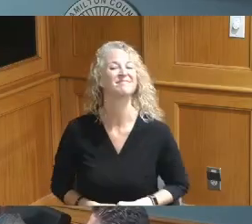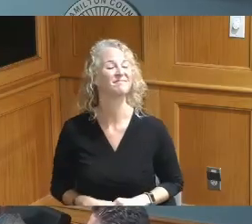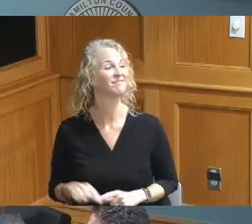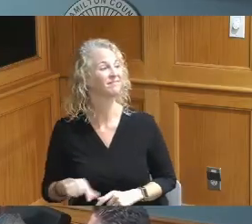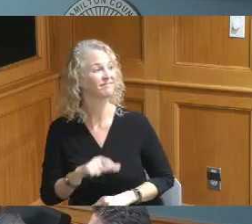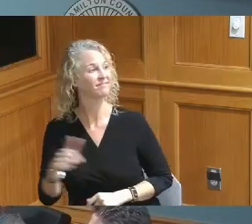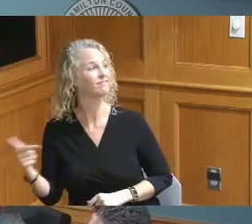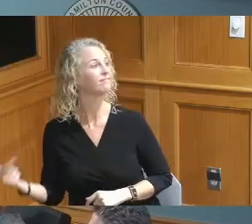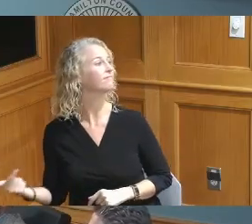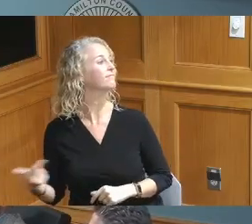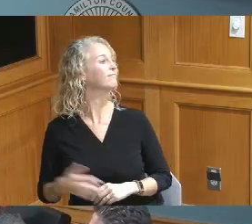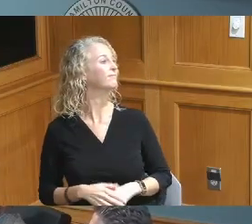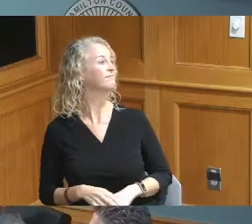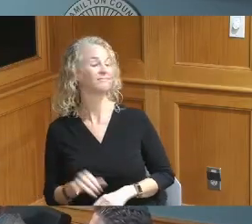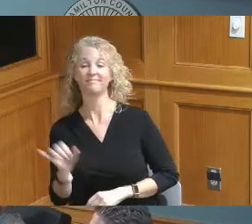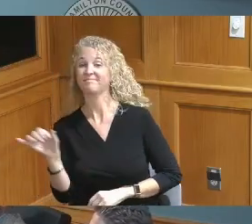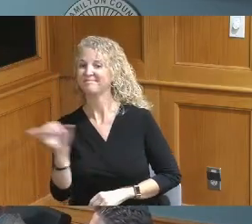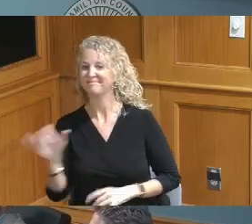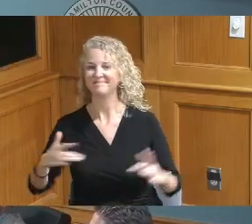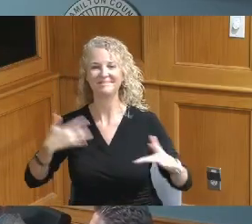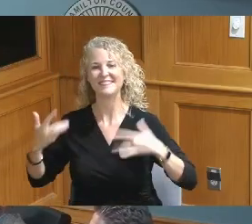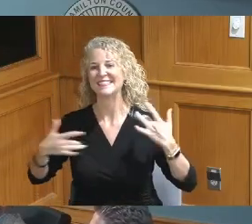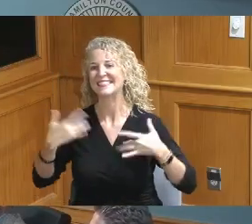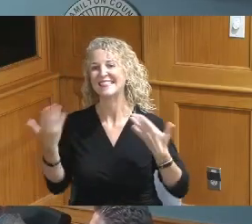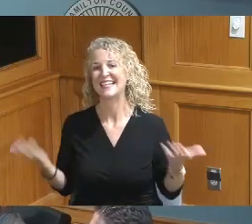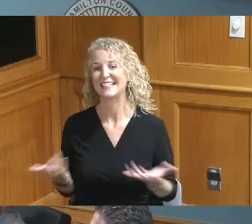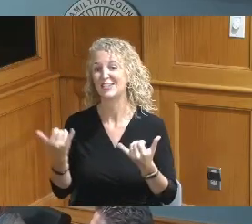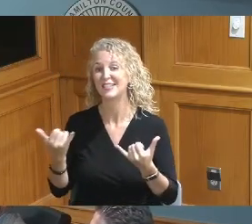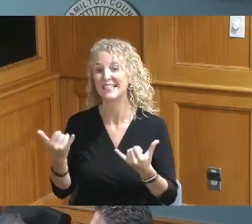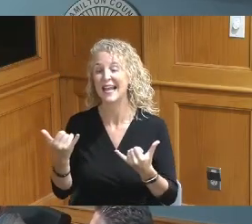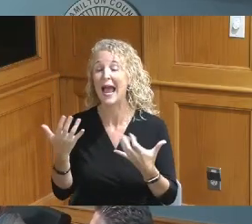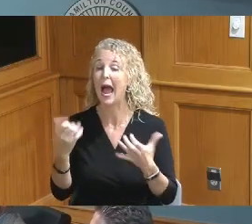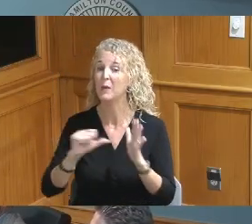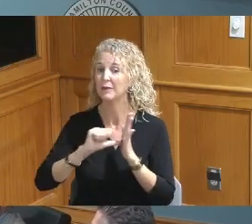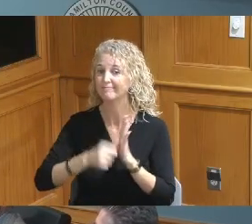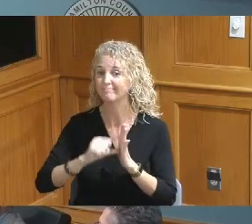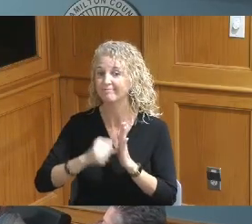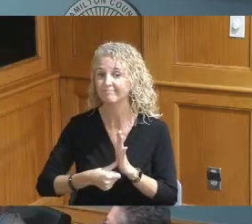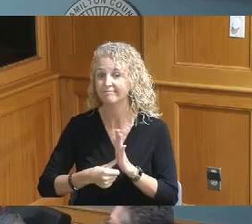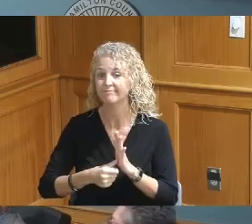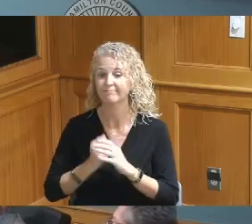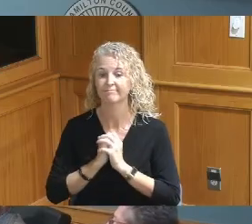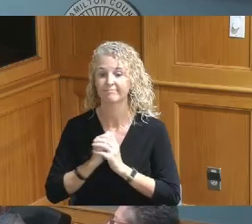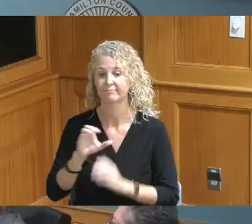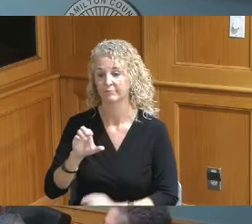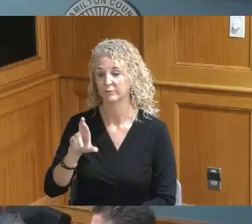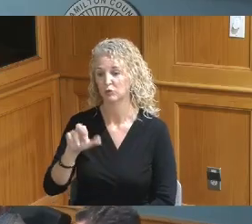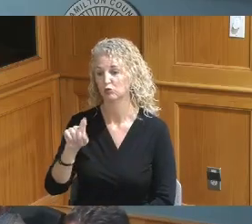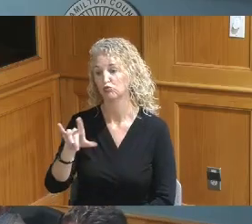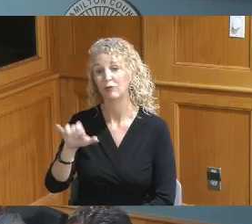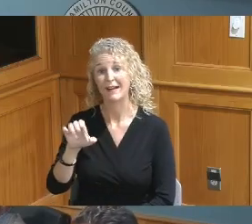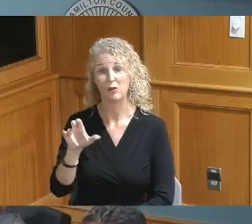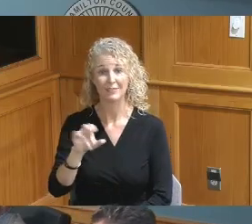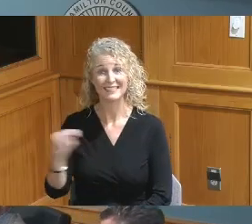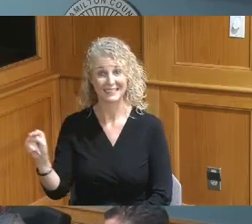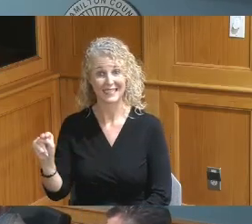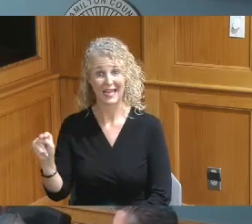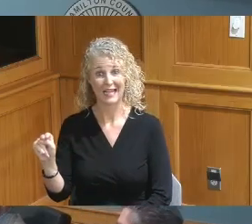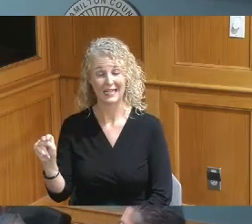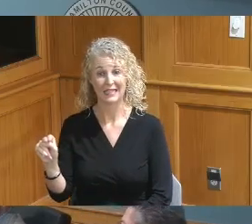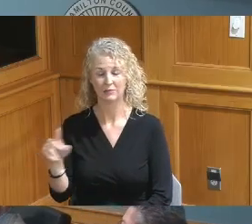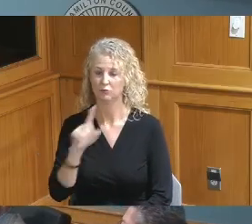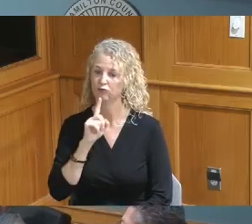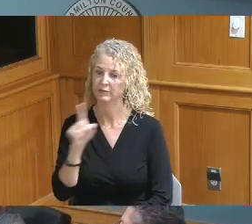Reese? Just super excited, and I do want to highlight that Cradle Cincinnati certainly has